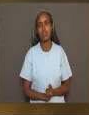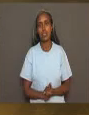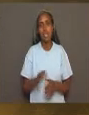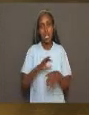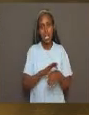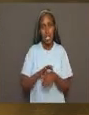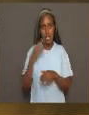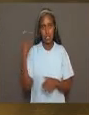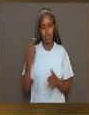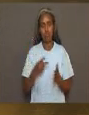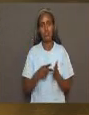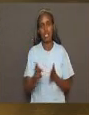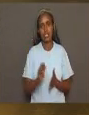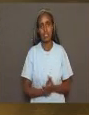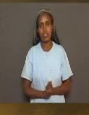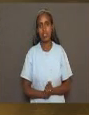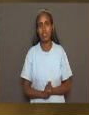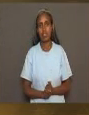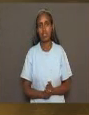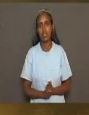land use fees,